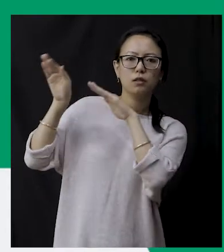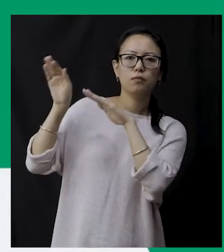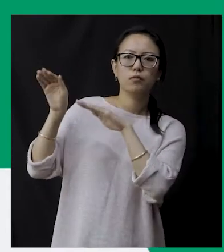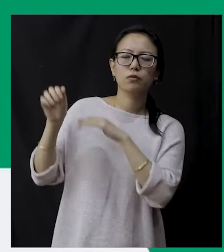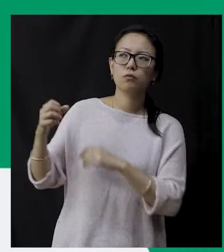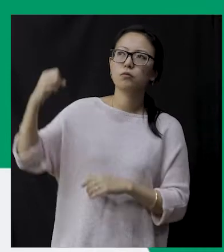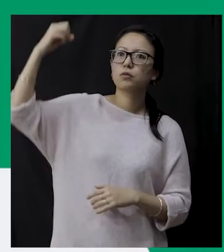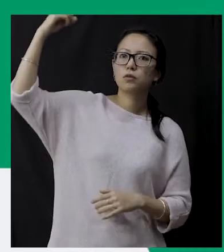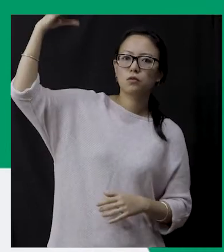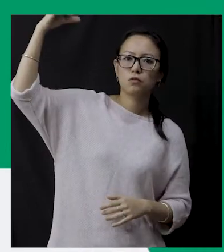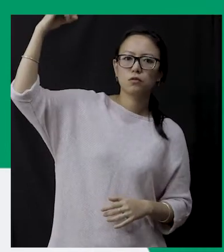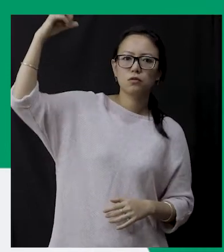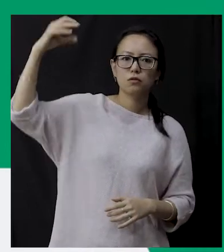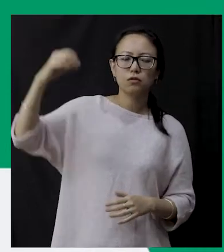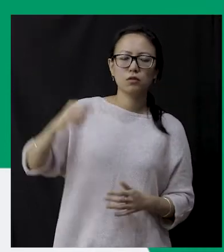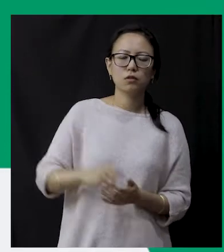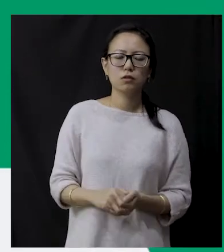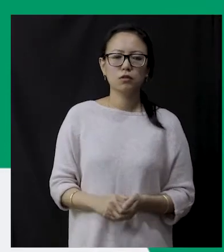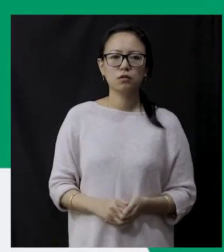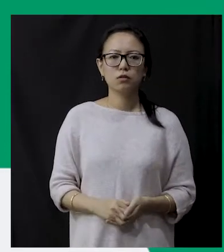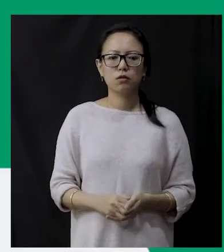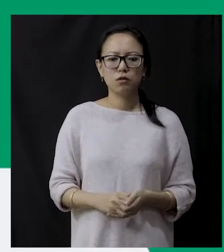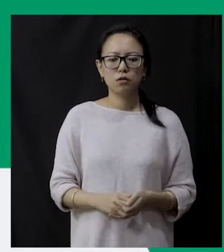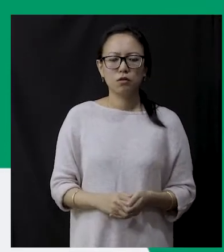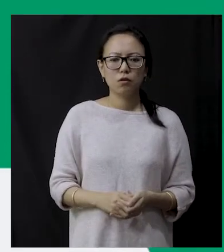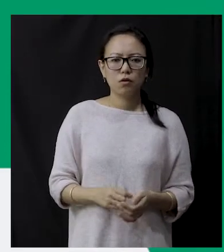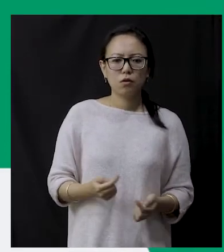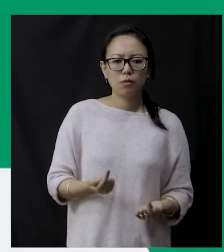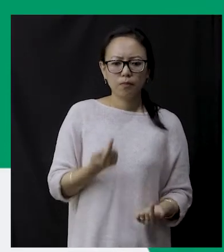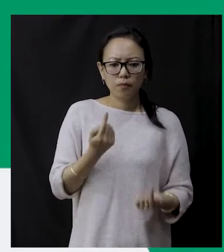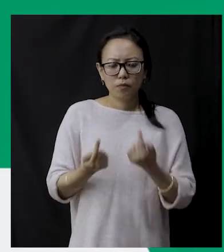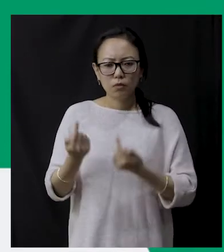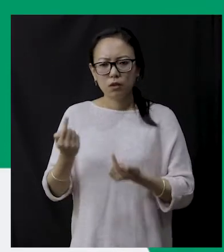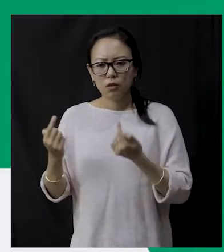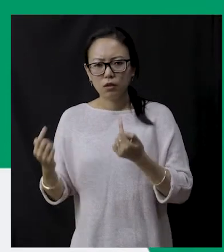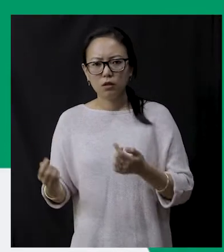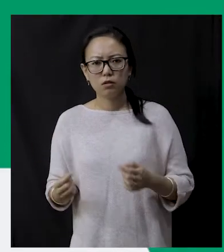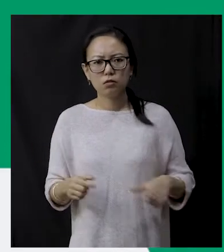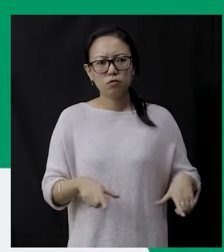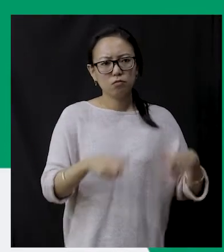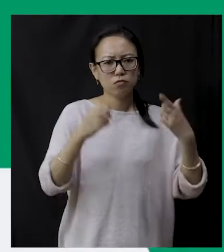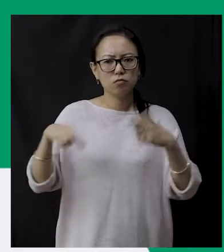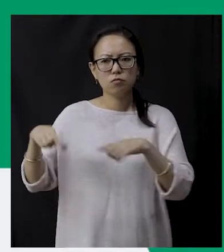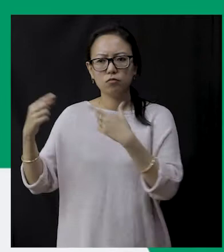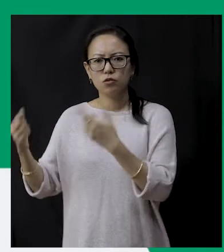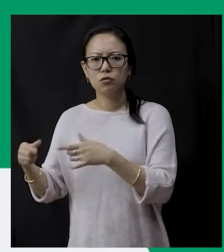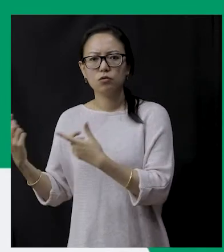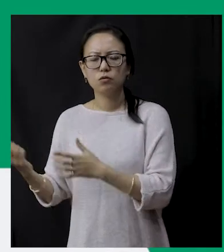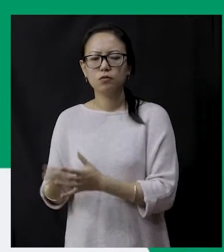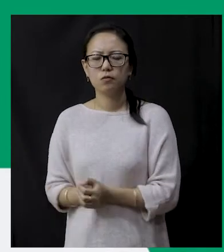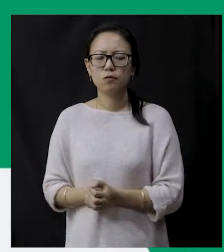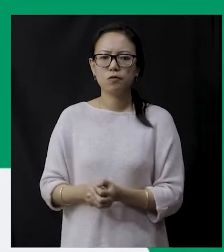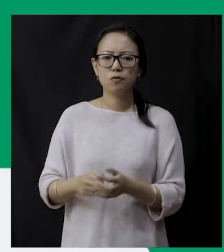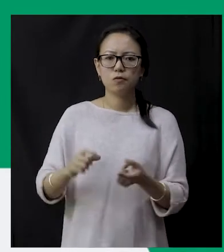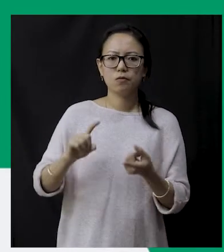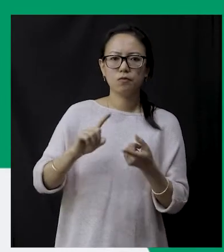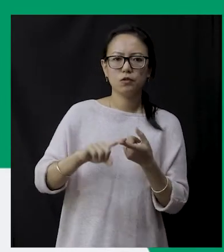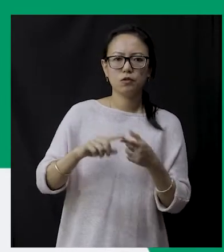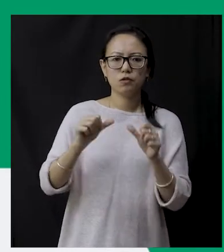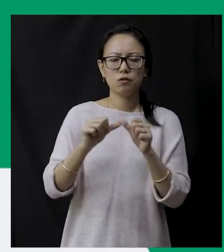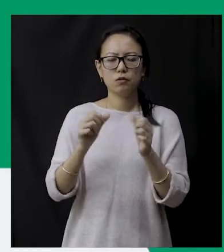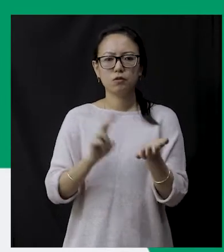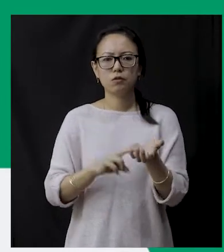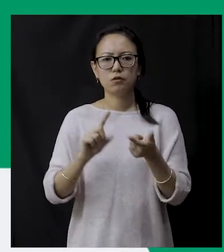sun. And plants, they need energy from sun